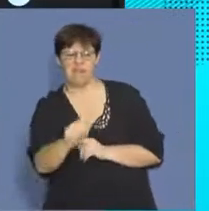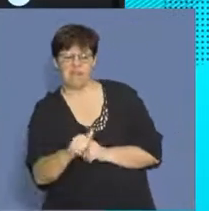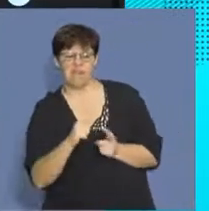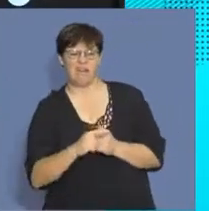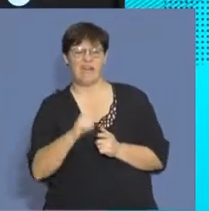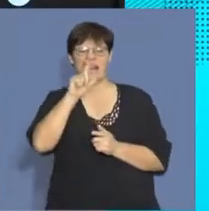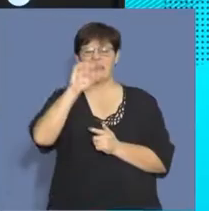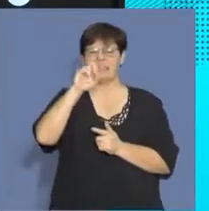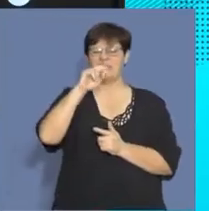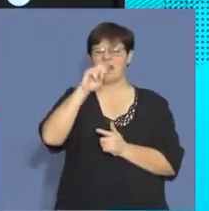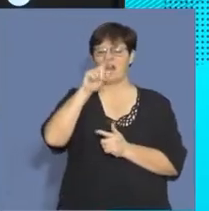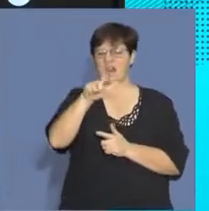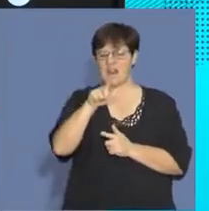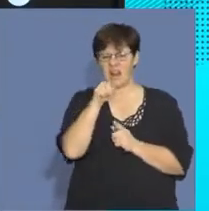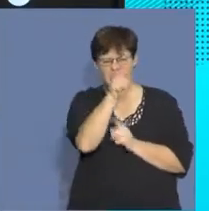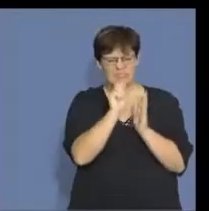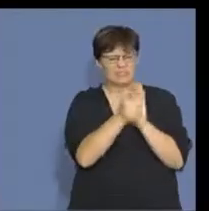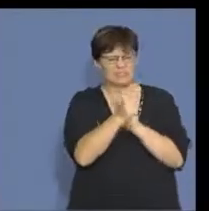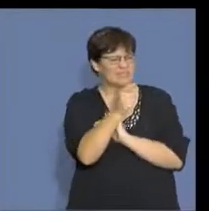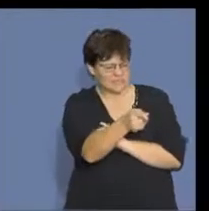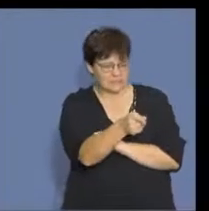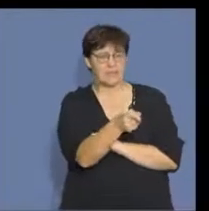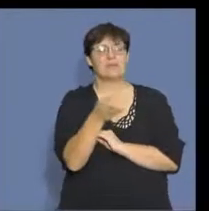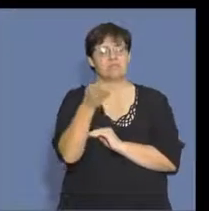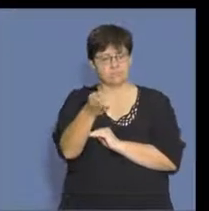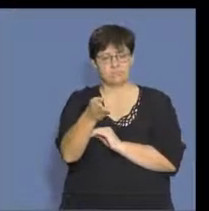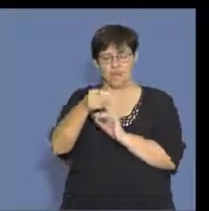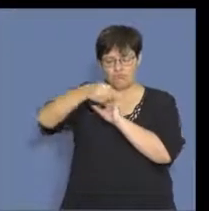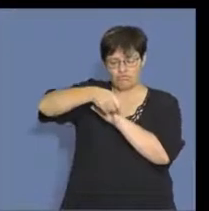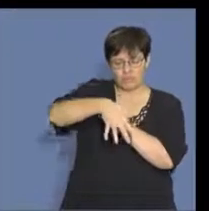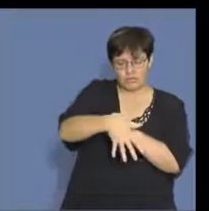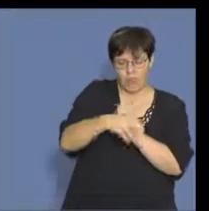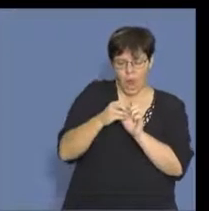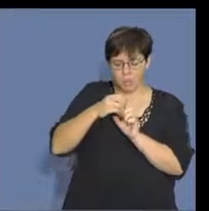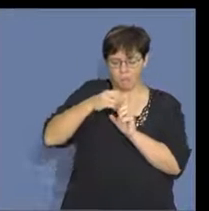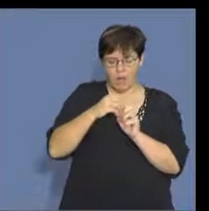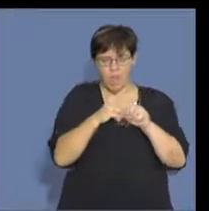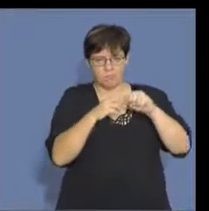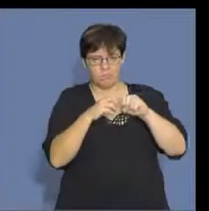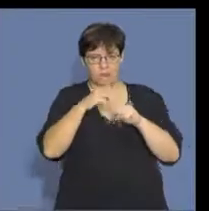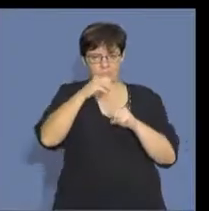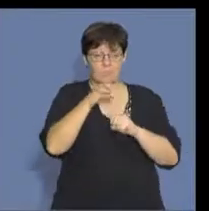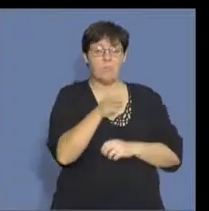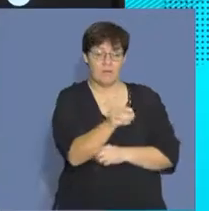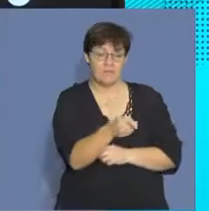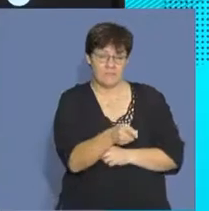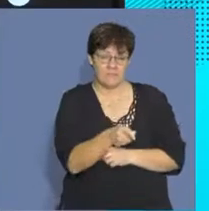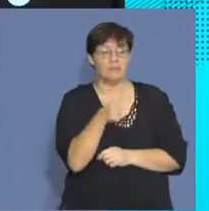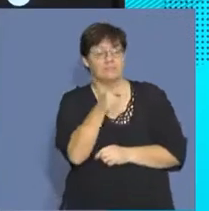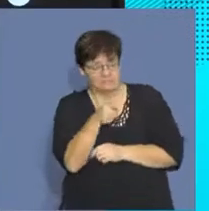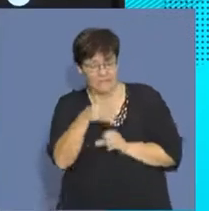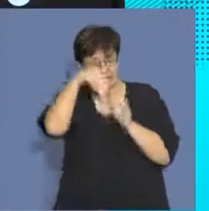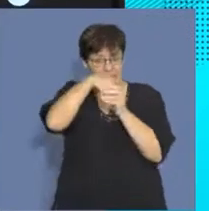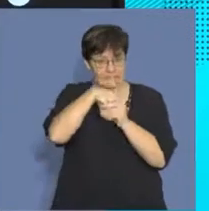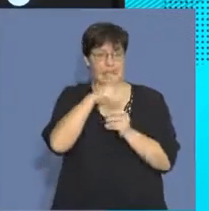your lentils. And these plants have what we call root nodules. So these little swellings in their roots contain